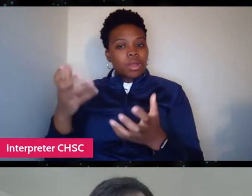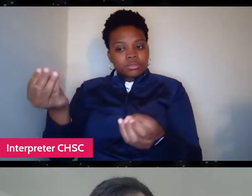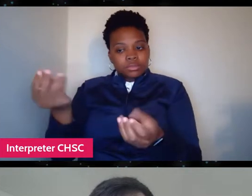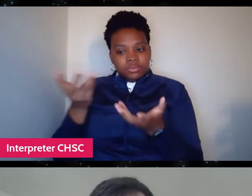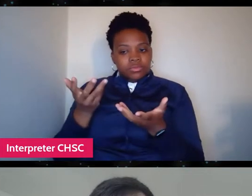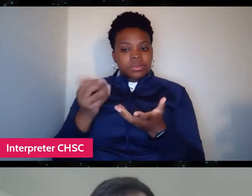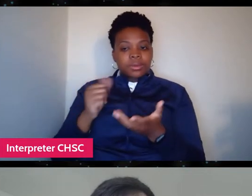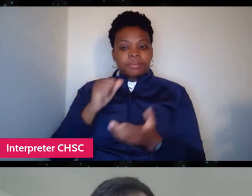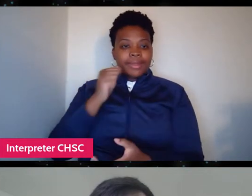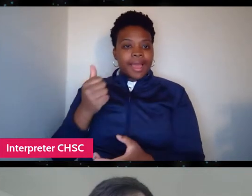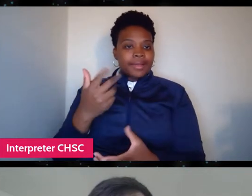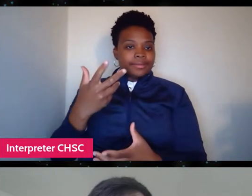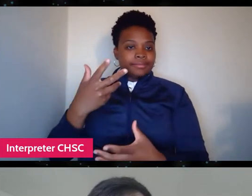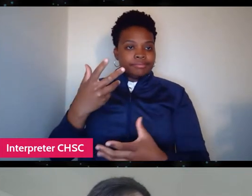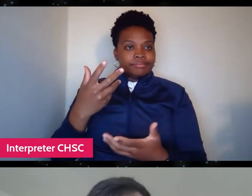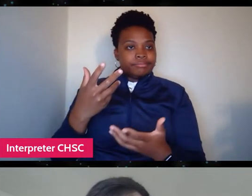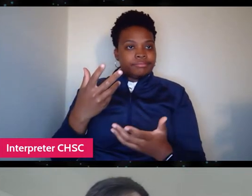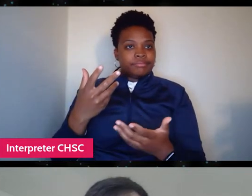without